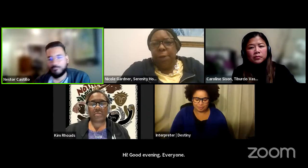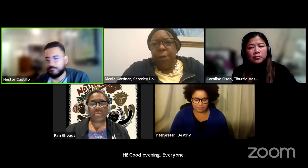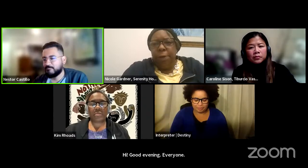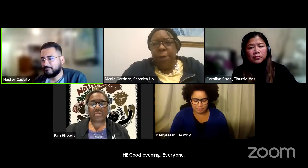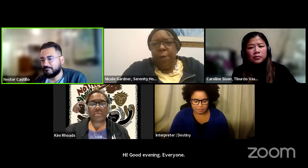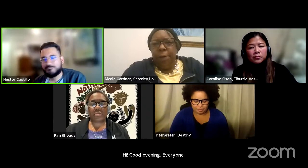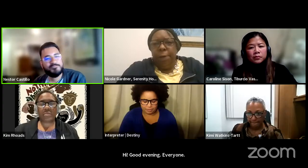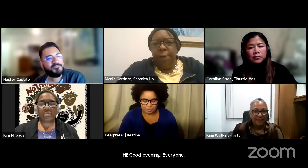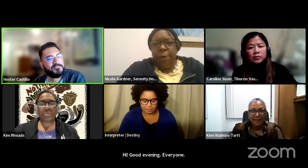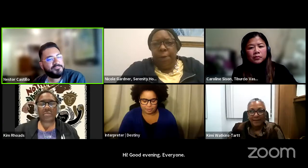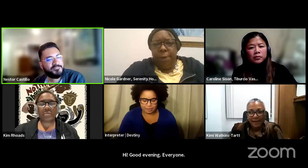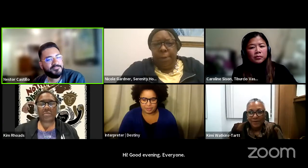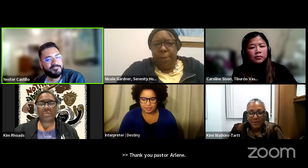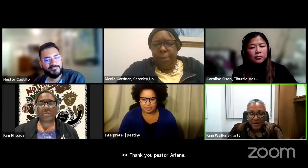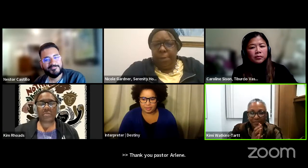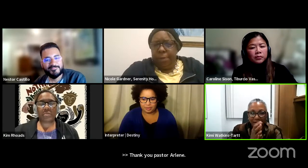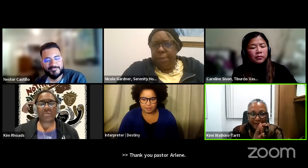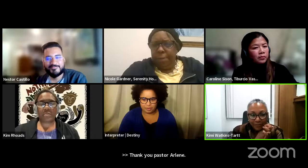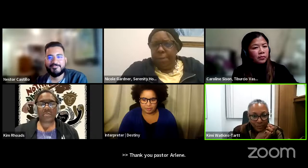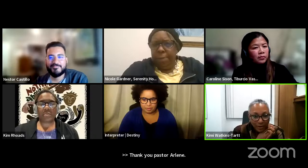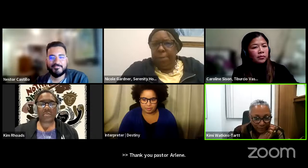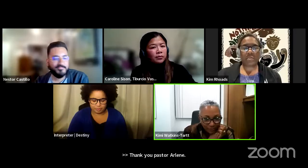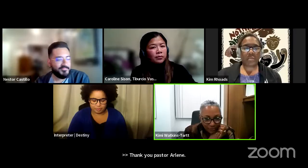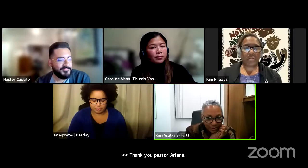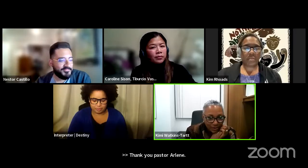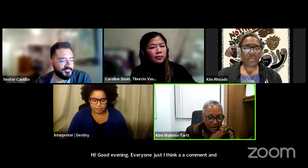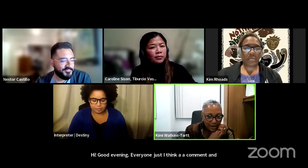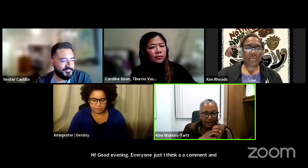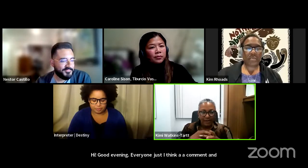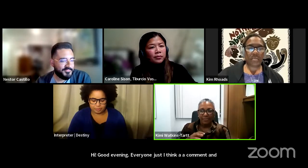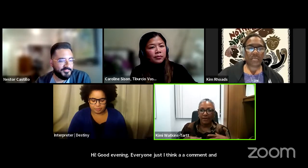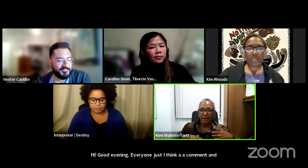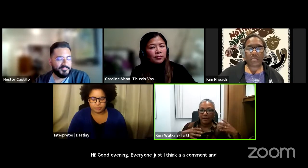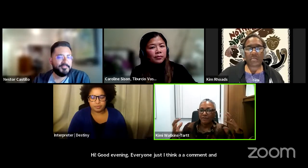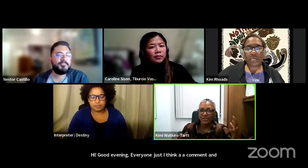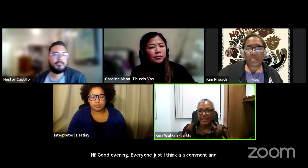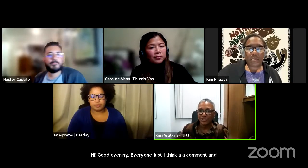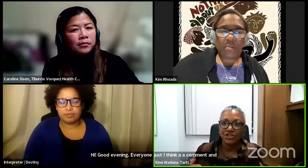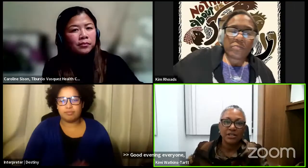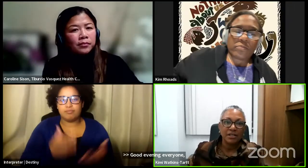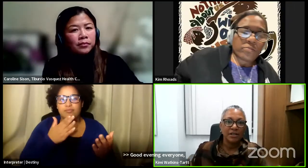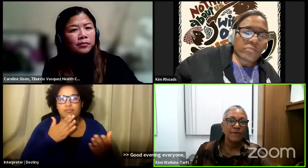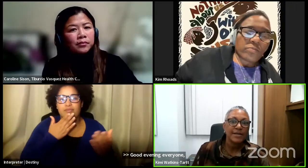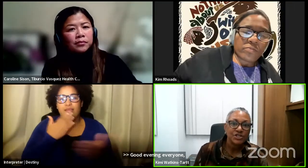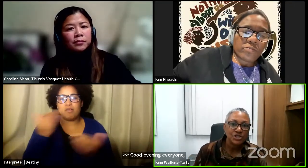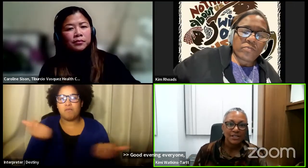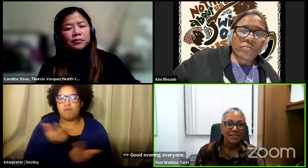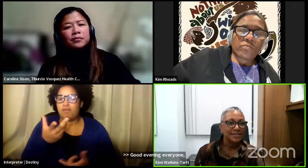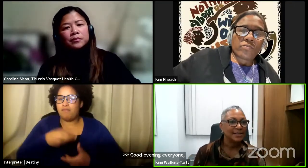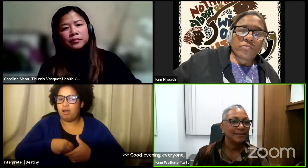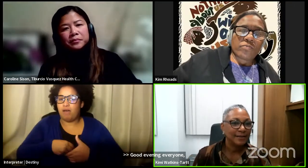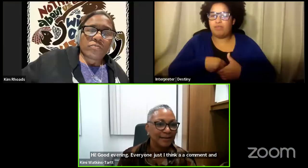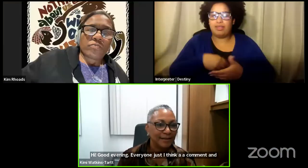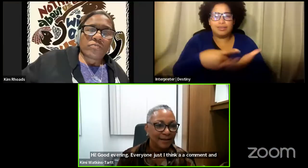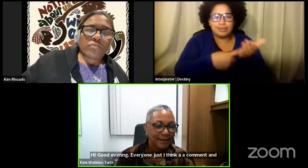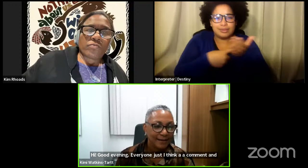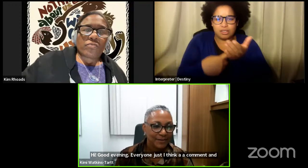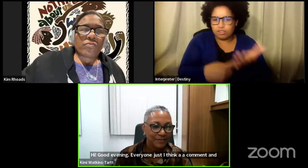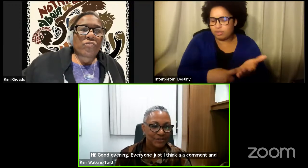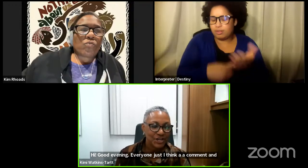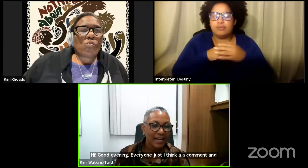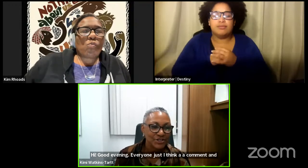up. I want to thank everyone for the conversation, the questions,